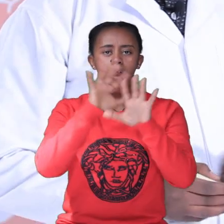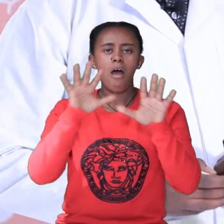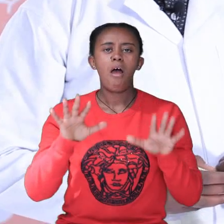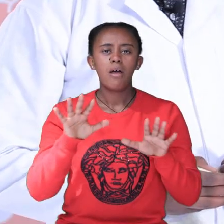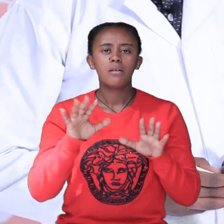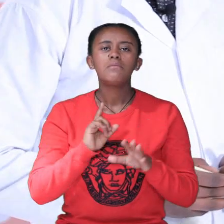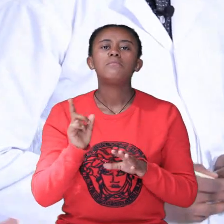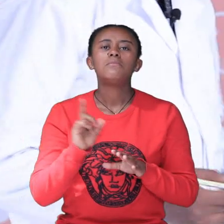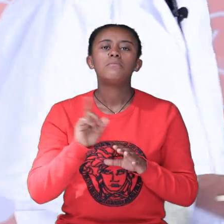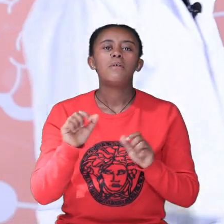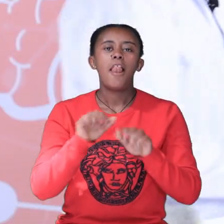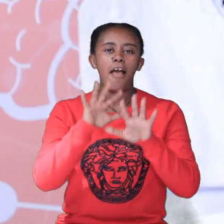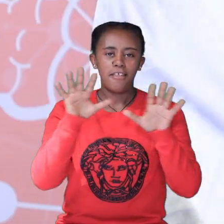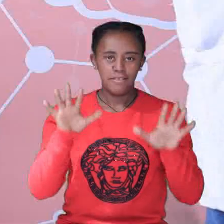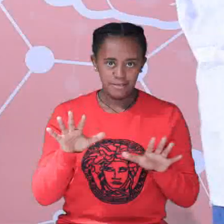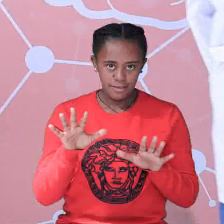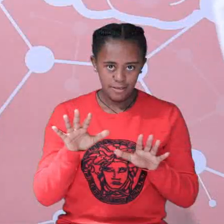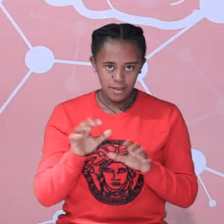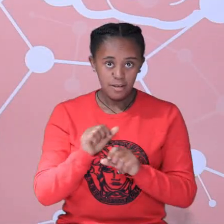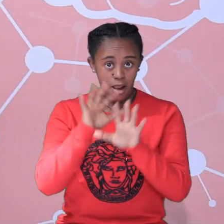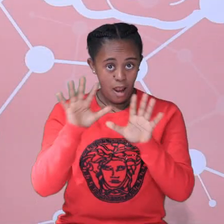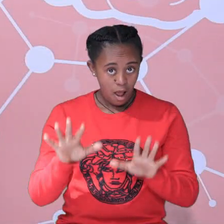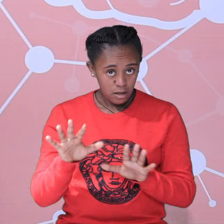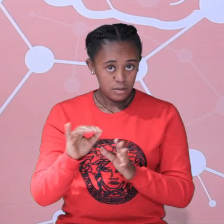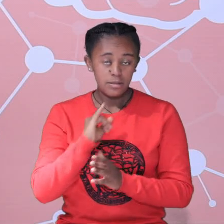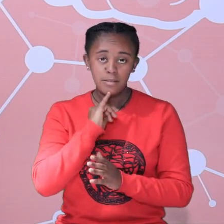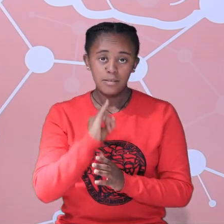is lights? Light is